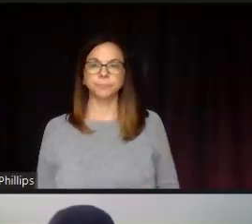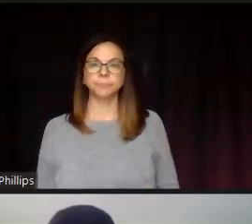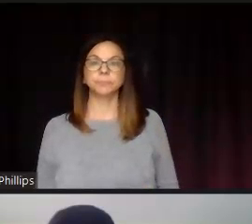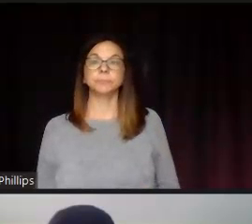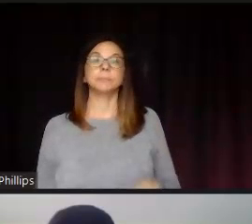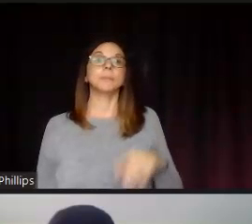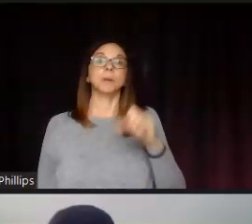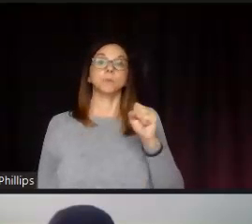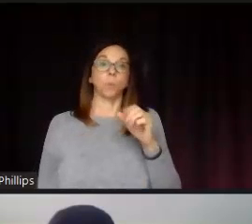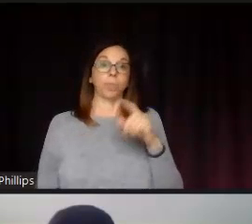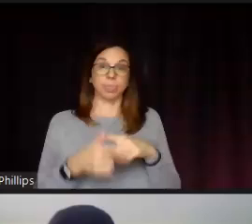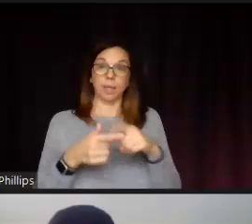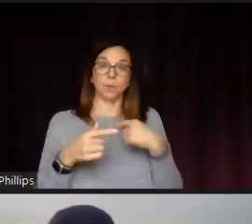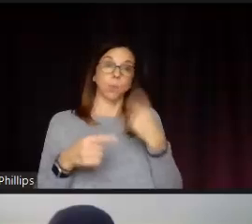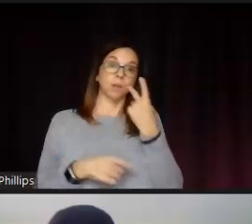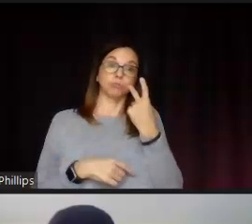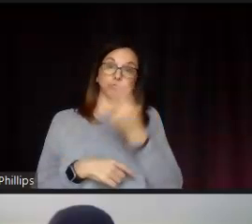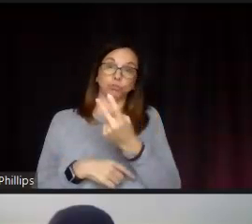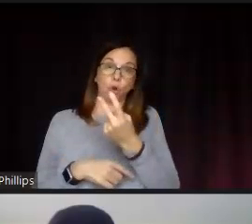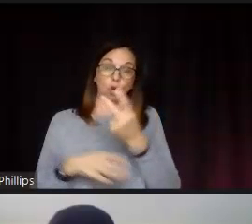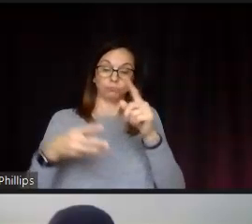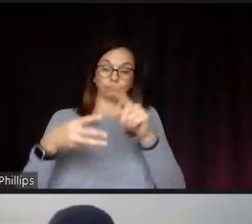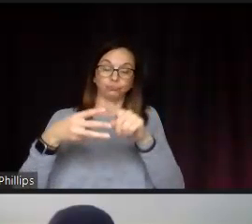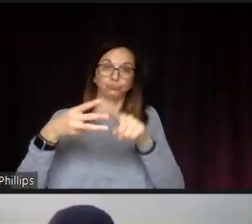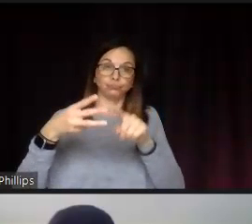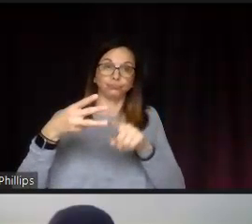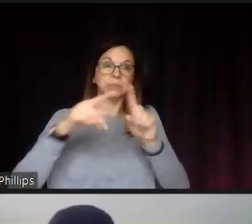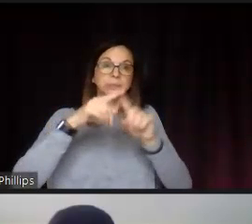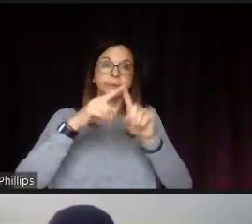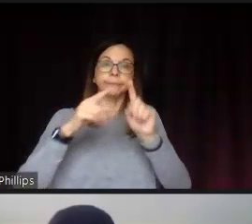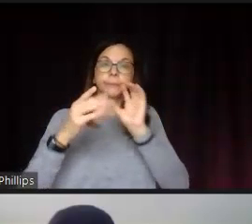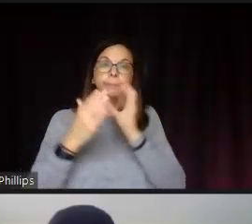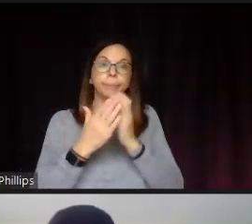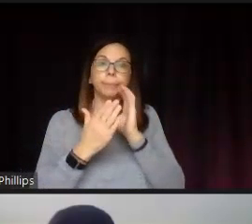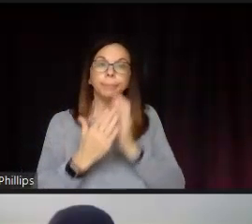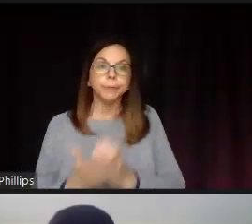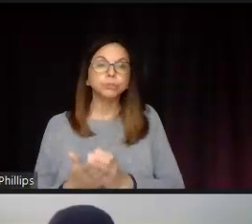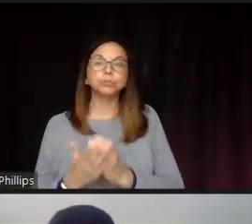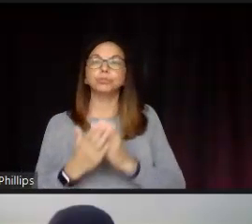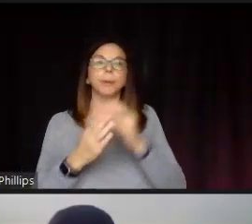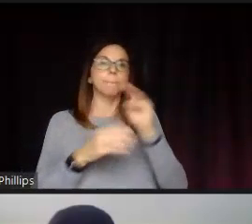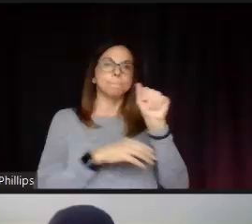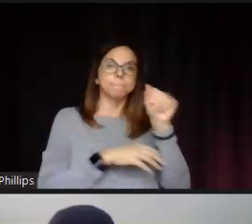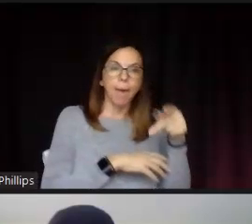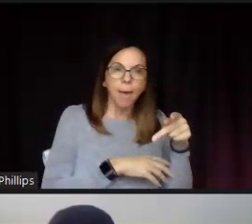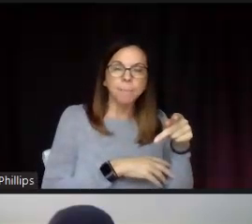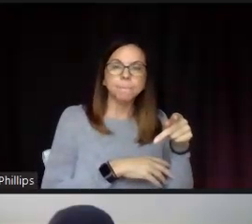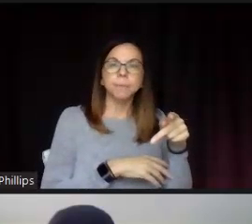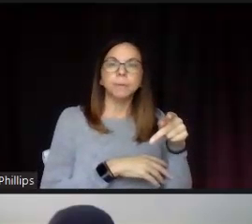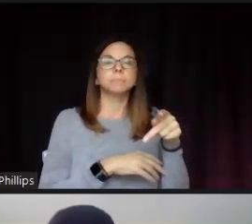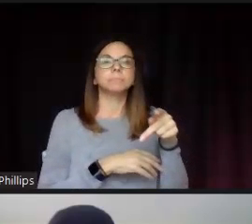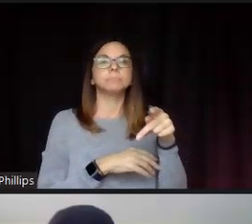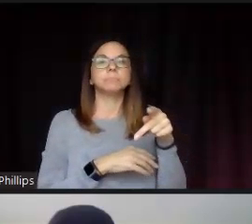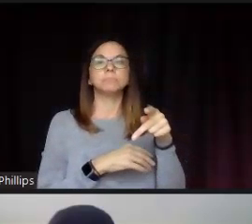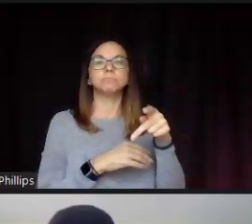From there, we looked at lots of different images and pictures and maps